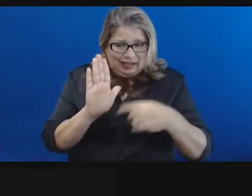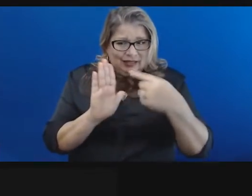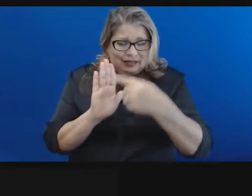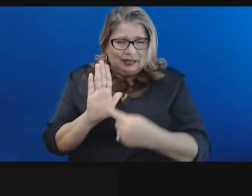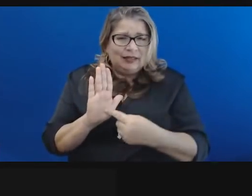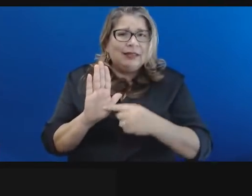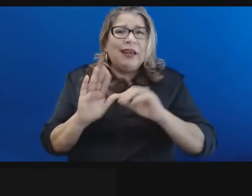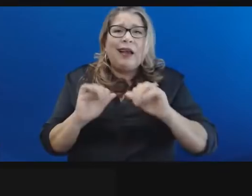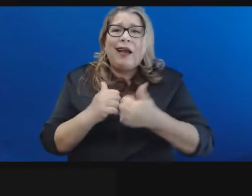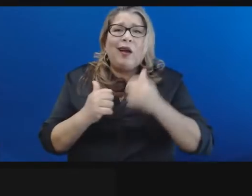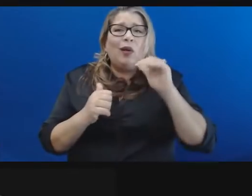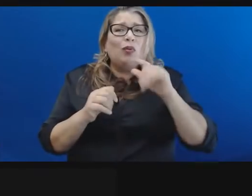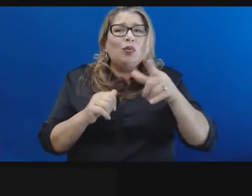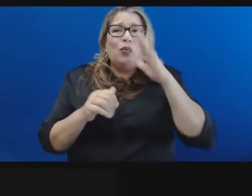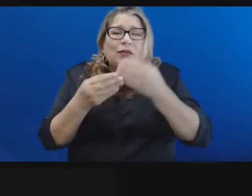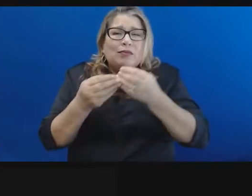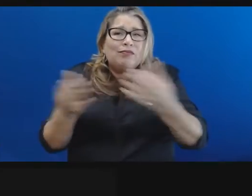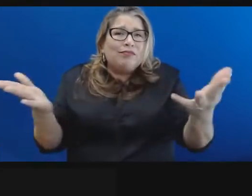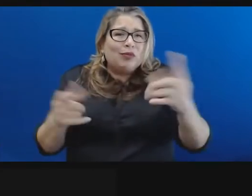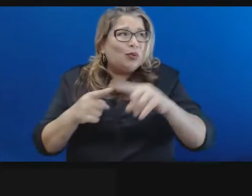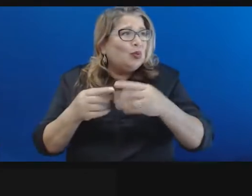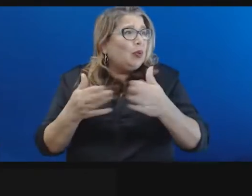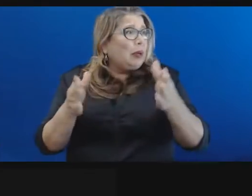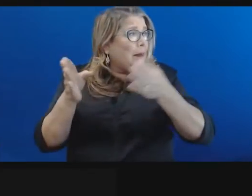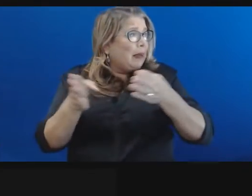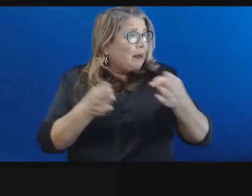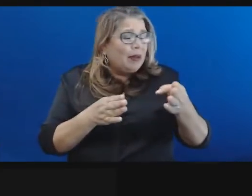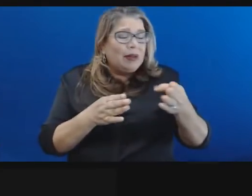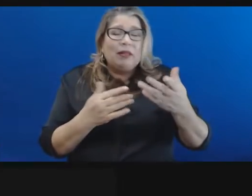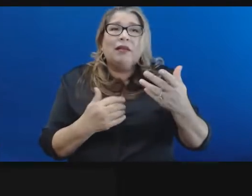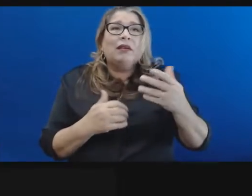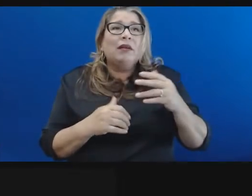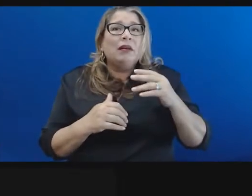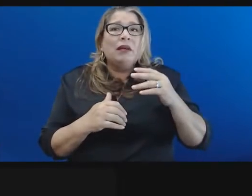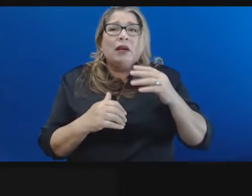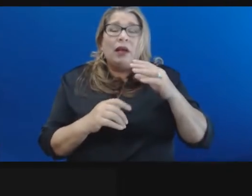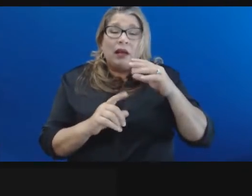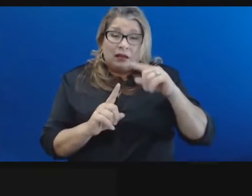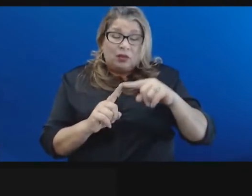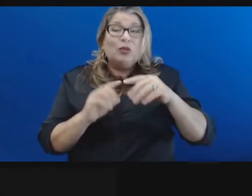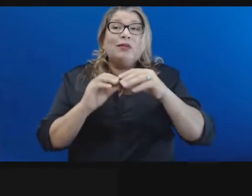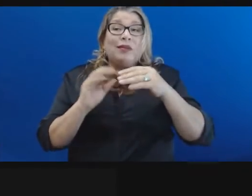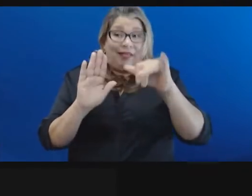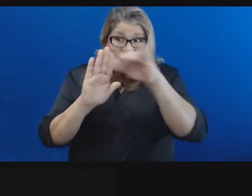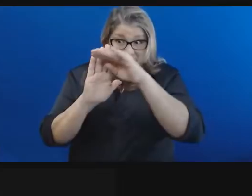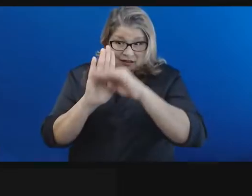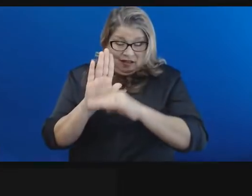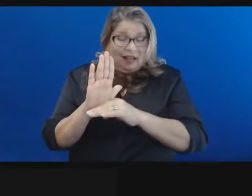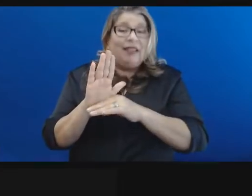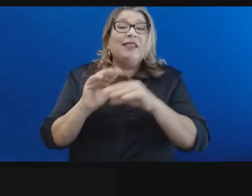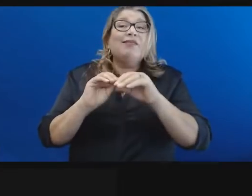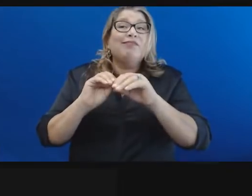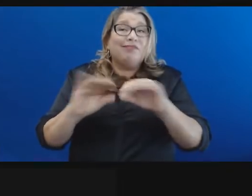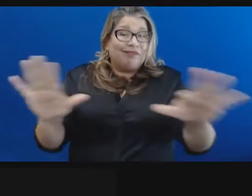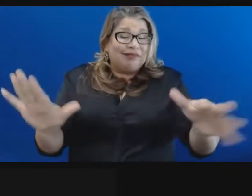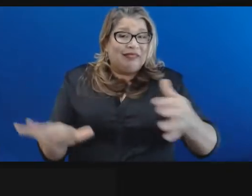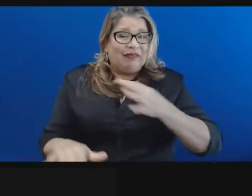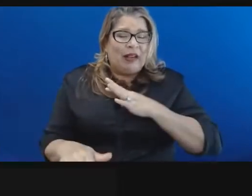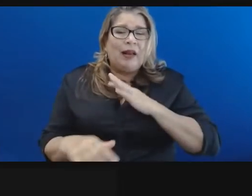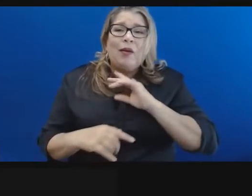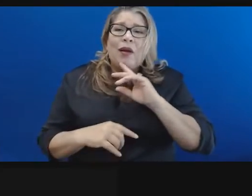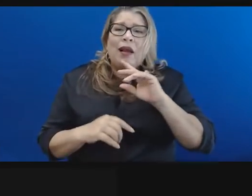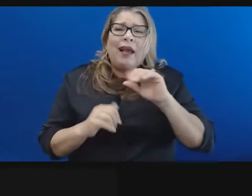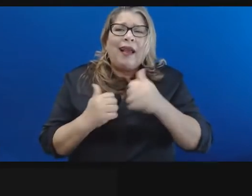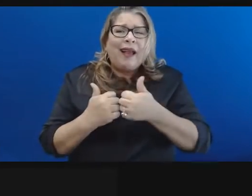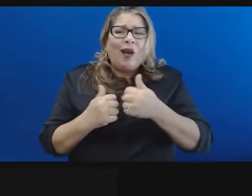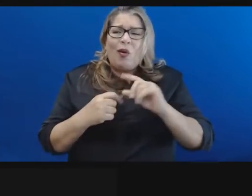you would expect that to translate to when somebody would be receiving those vaccinations, if that would be